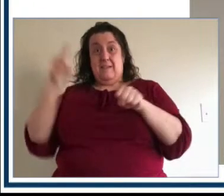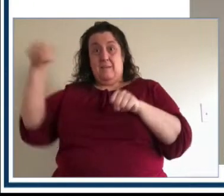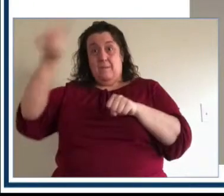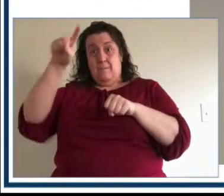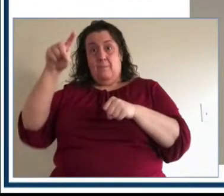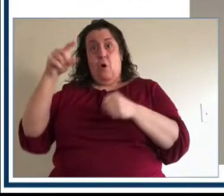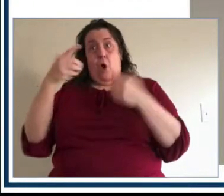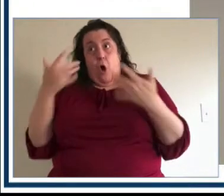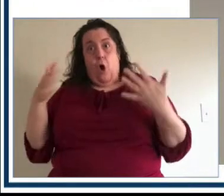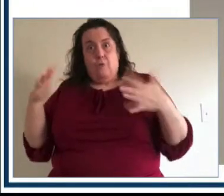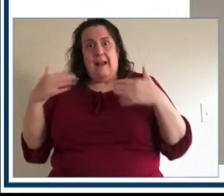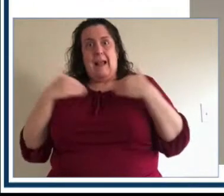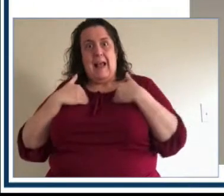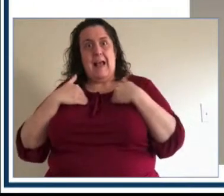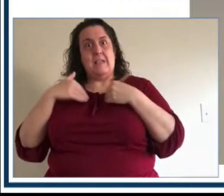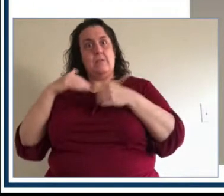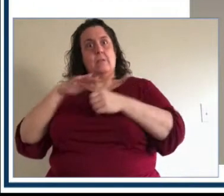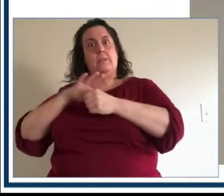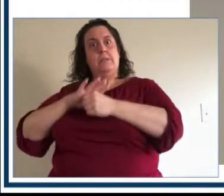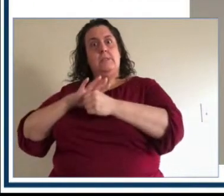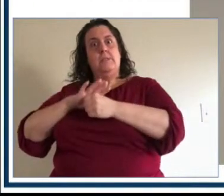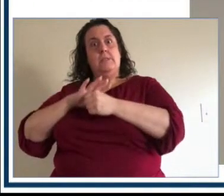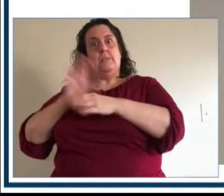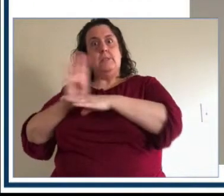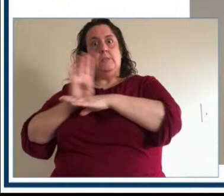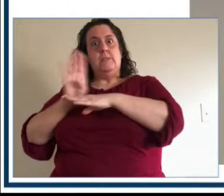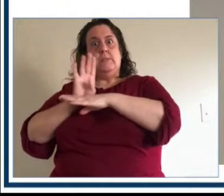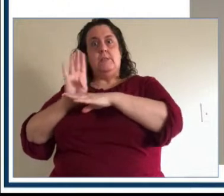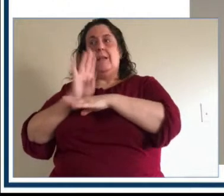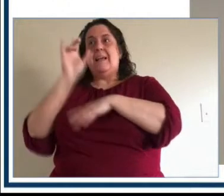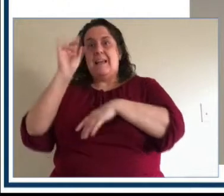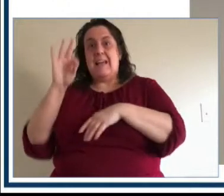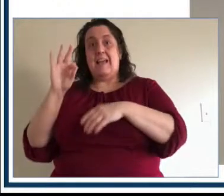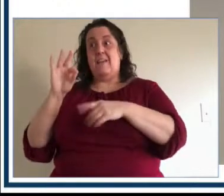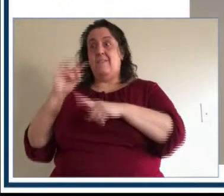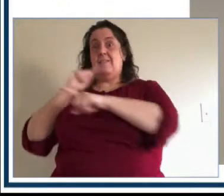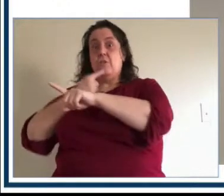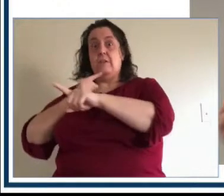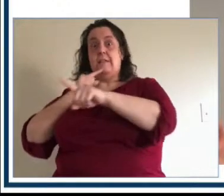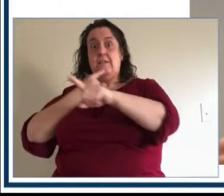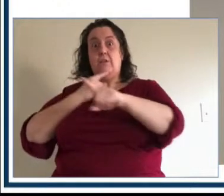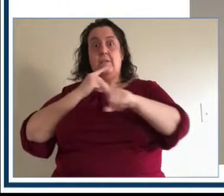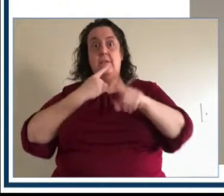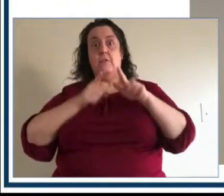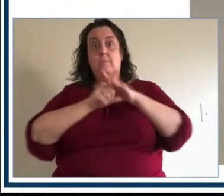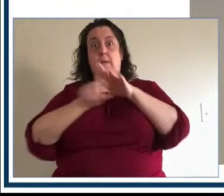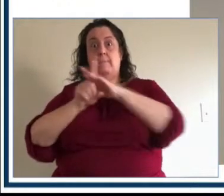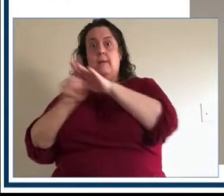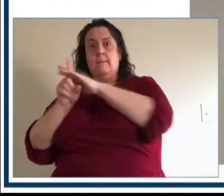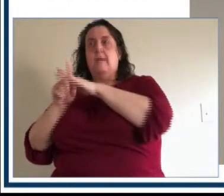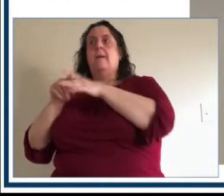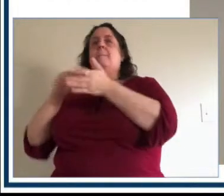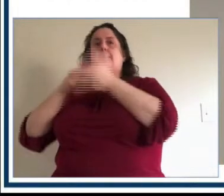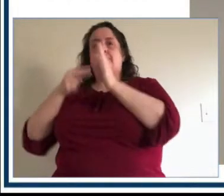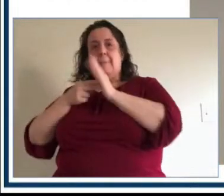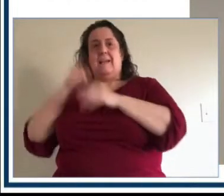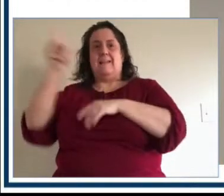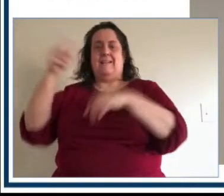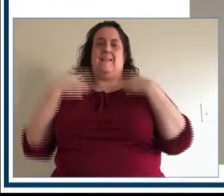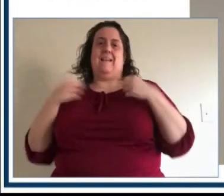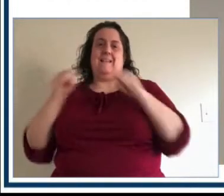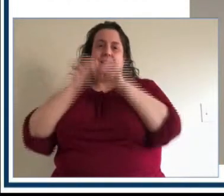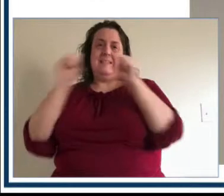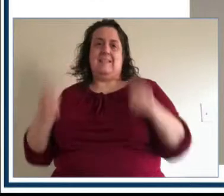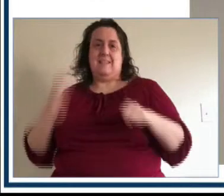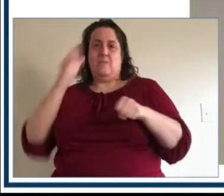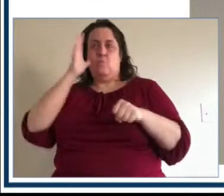if we start to get significant amounts of severe illness from COVID, then we're going to put that health system under even